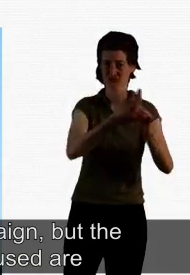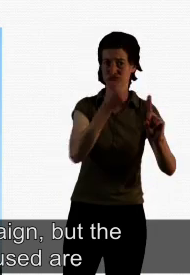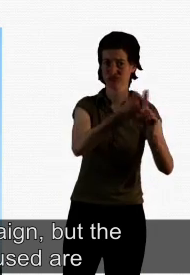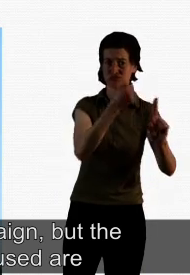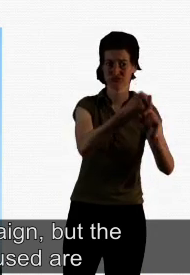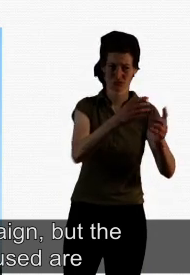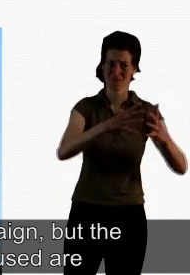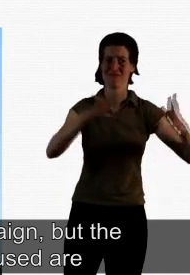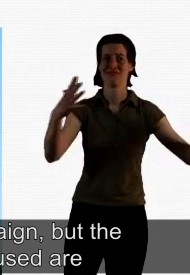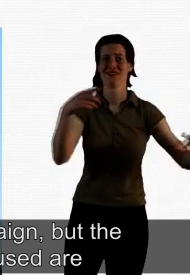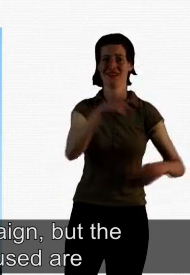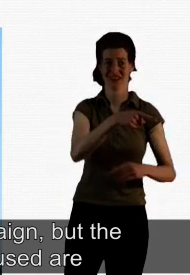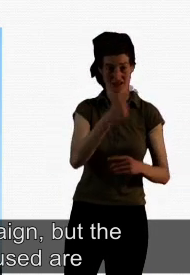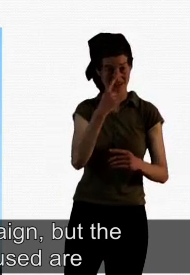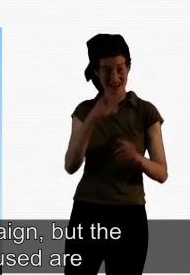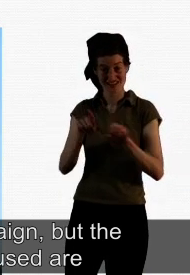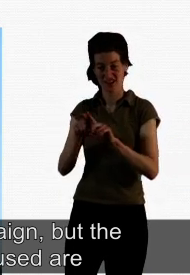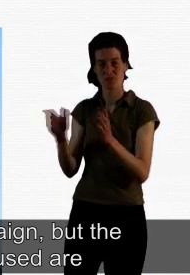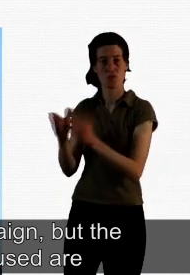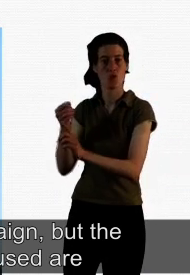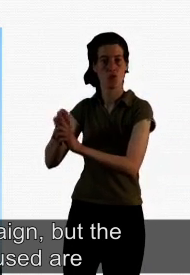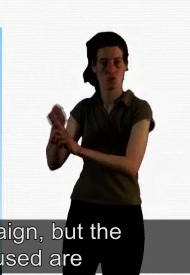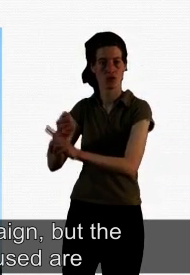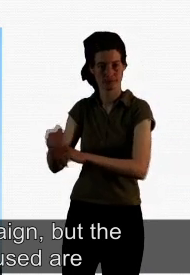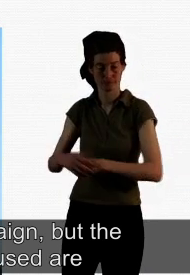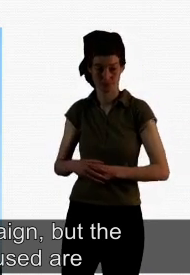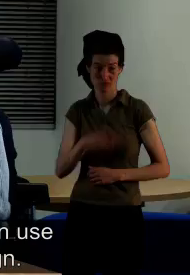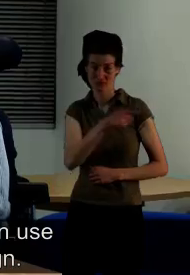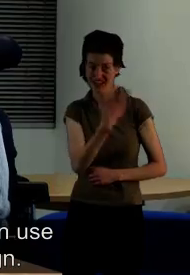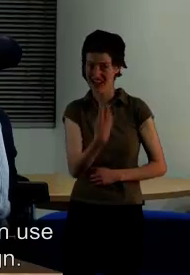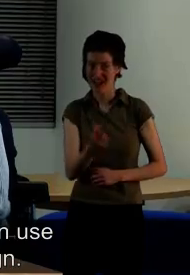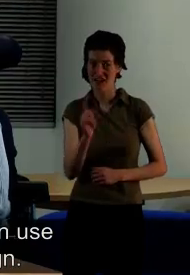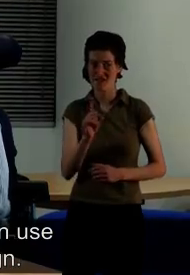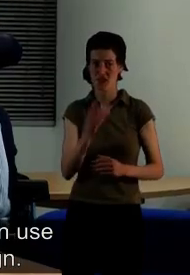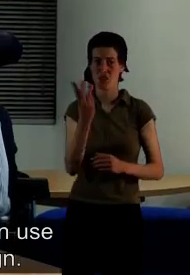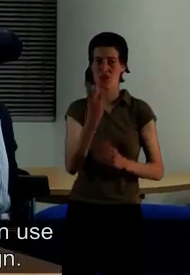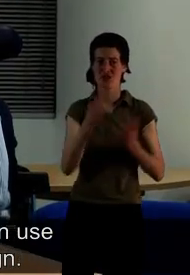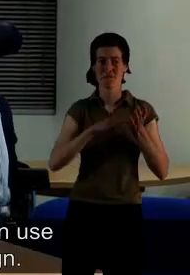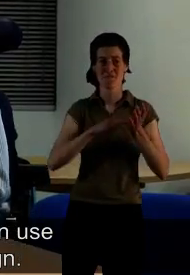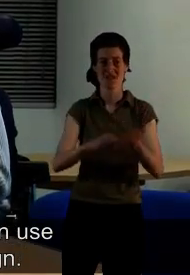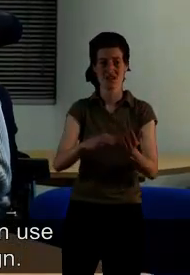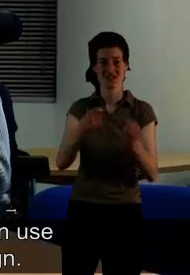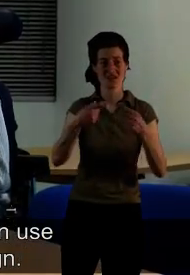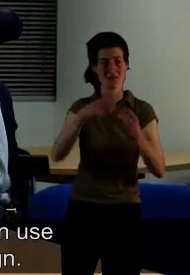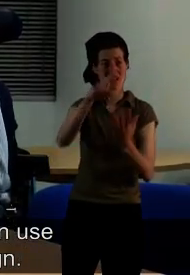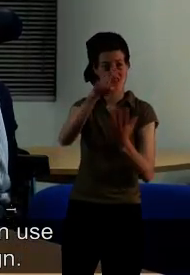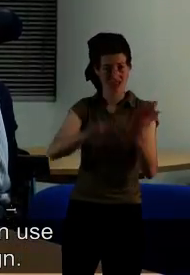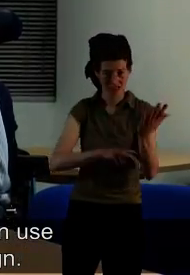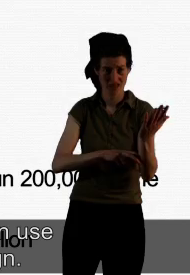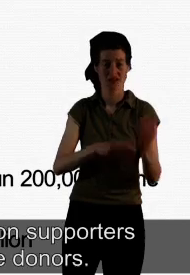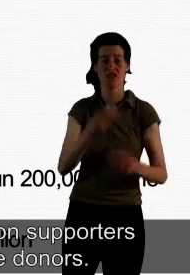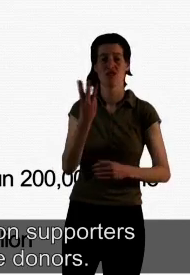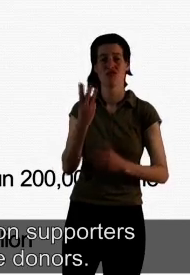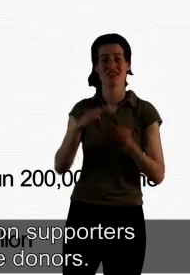a pretty big e-campaign, but the essential point is the tools he used are exactly the same as you can use within a smaller